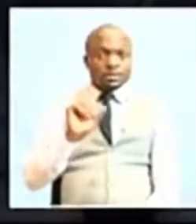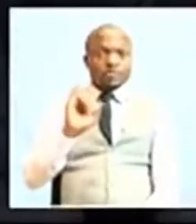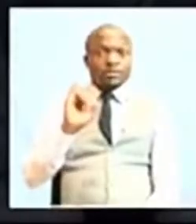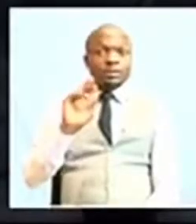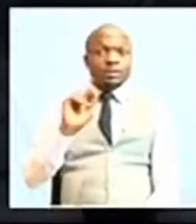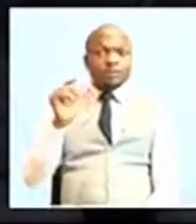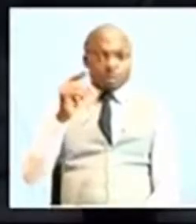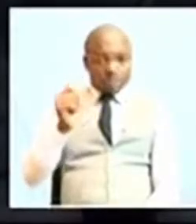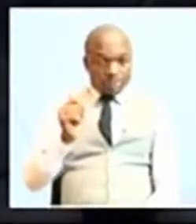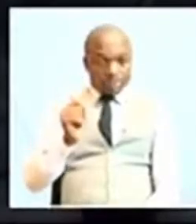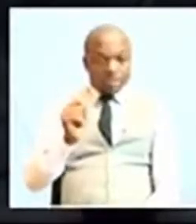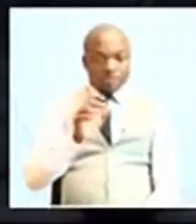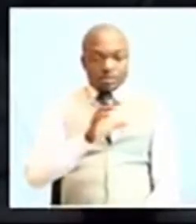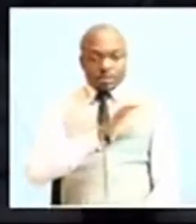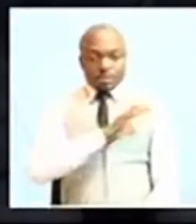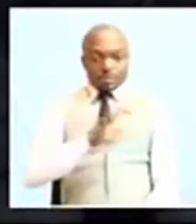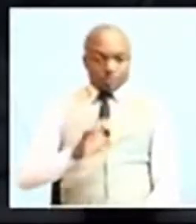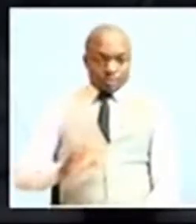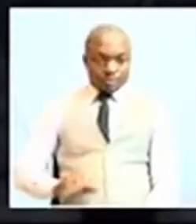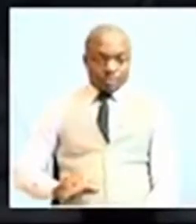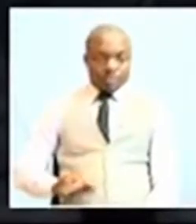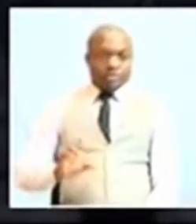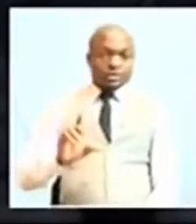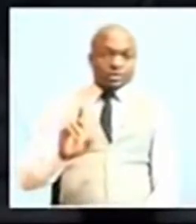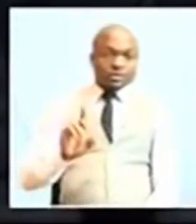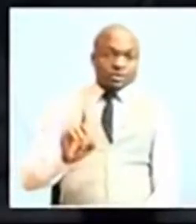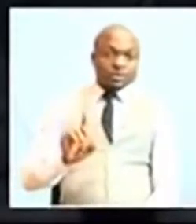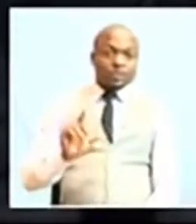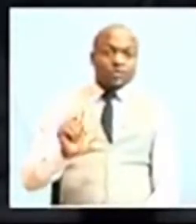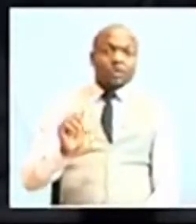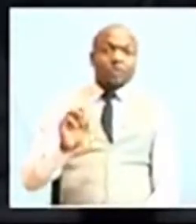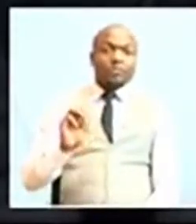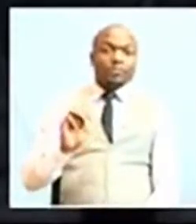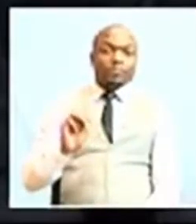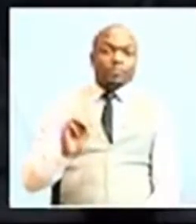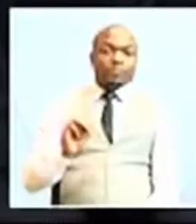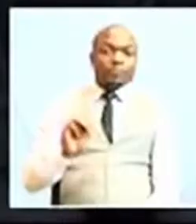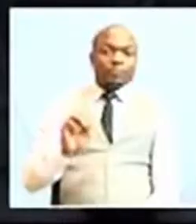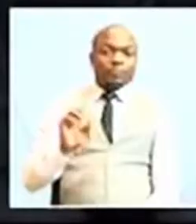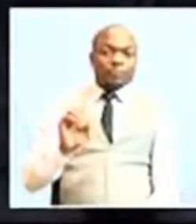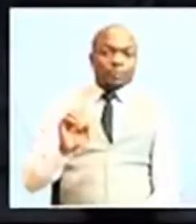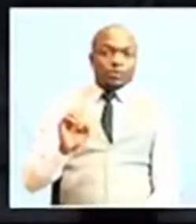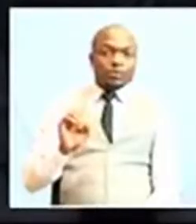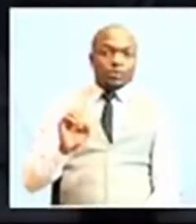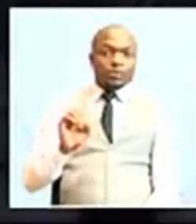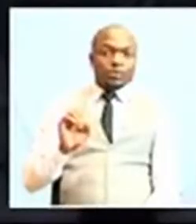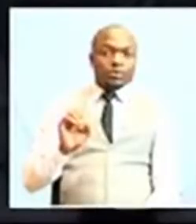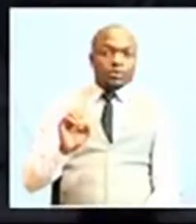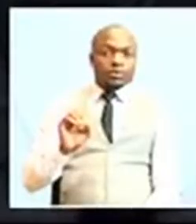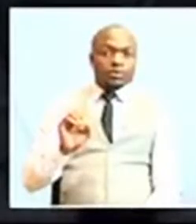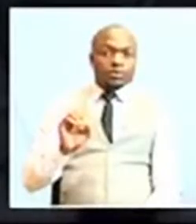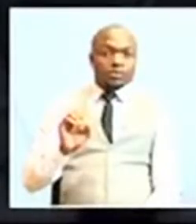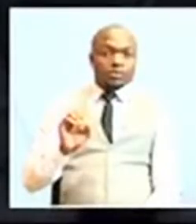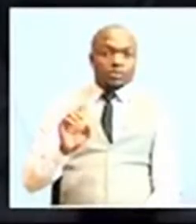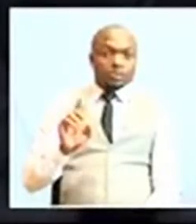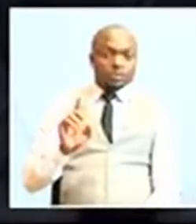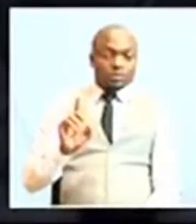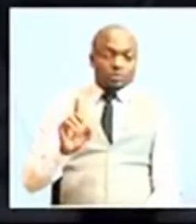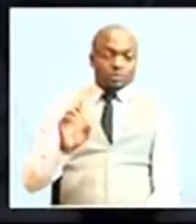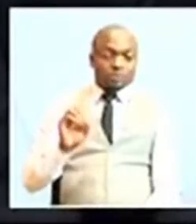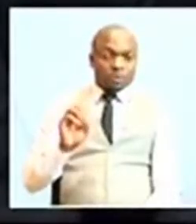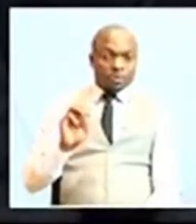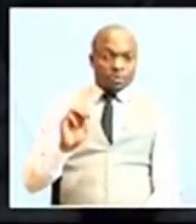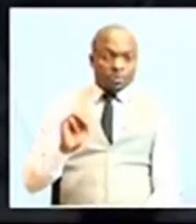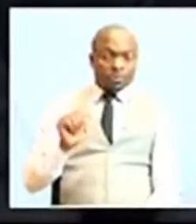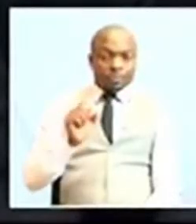Lusinga, the contractor was Damos Enterprise, and the contract Domas Enterprise,